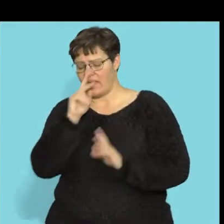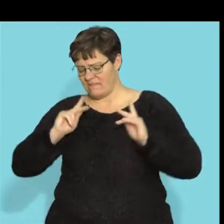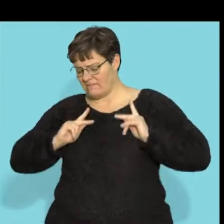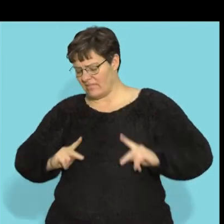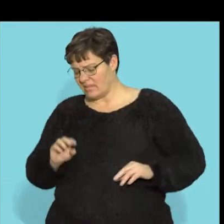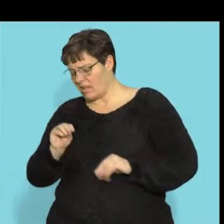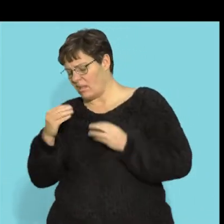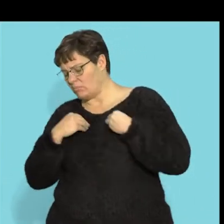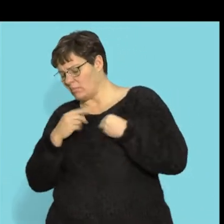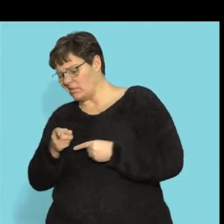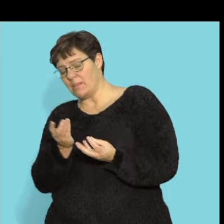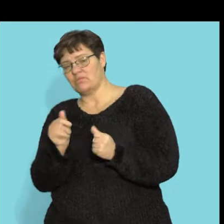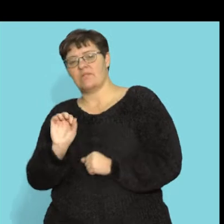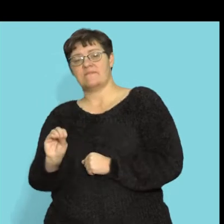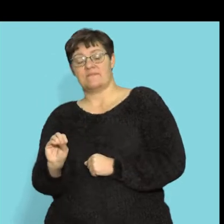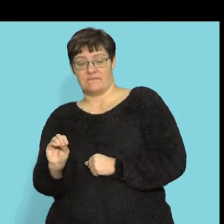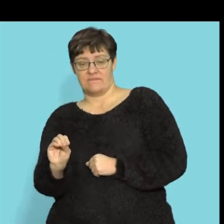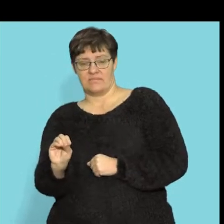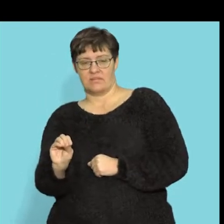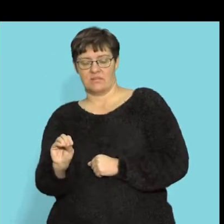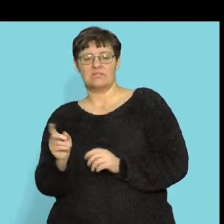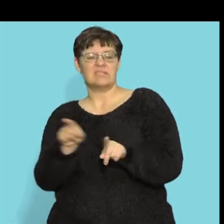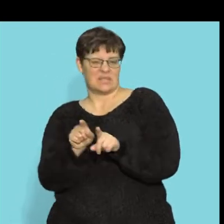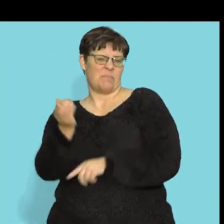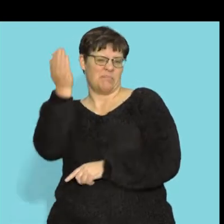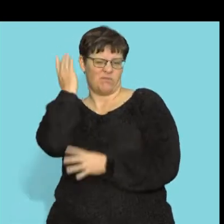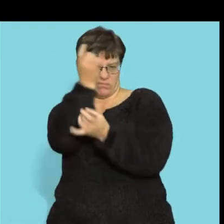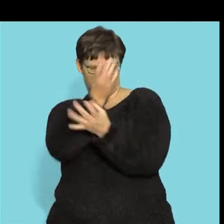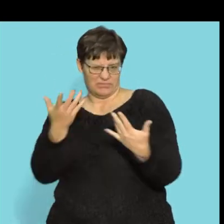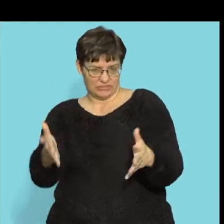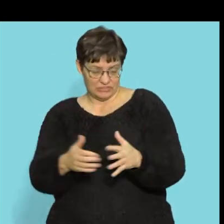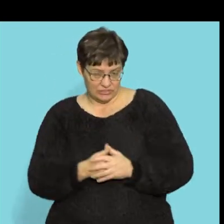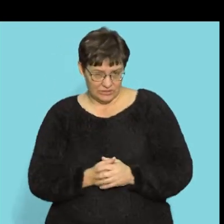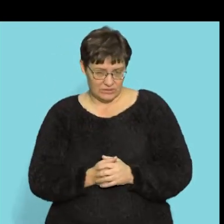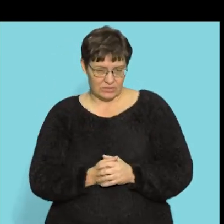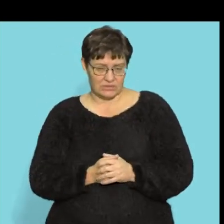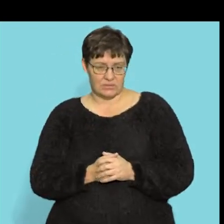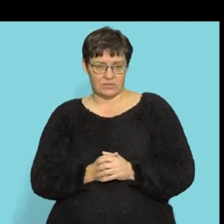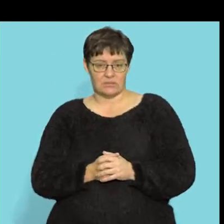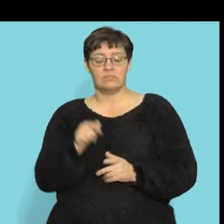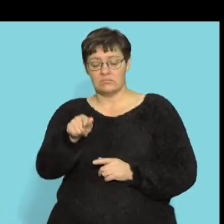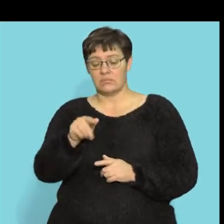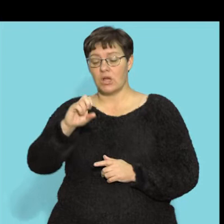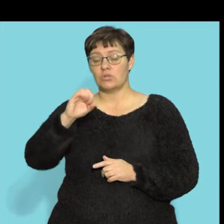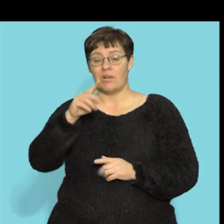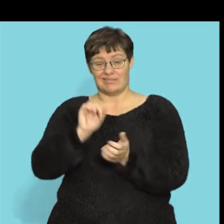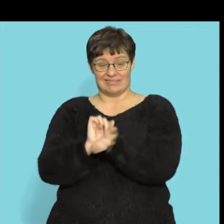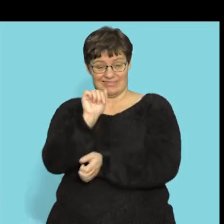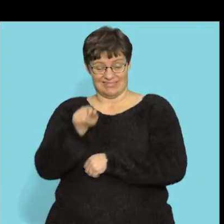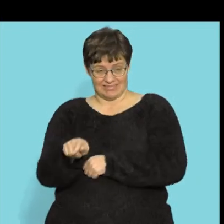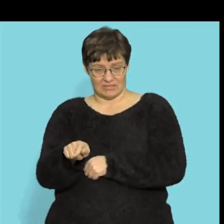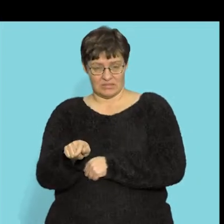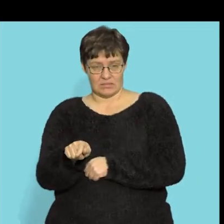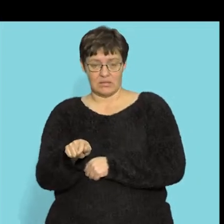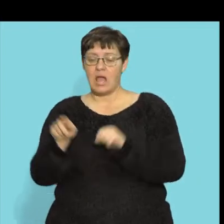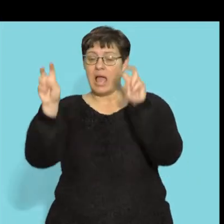have looked at it in the past, right? It says here in solids, remember most of these electrical conductors that we use are